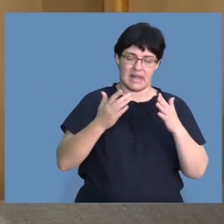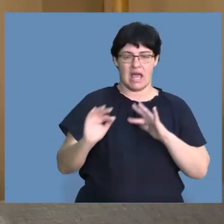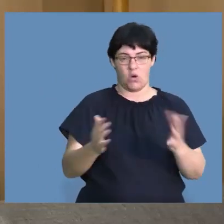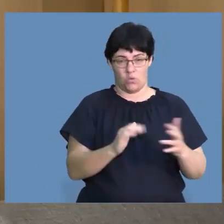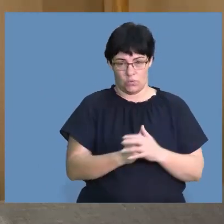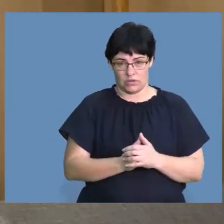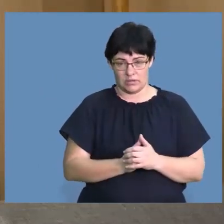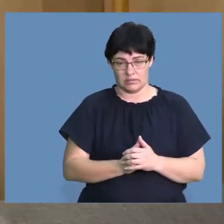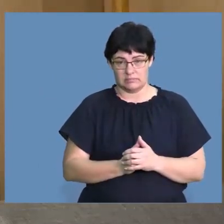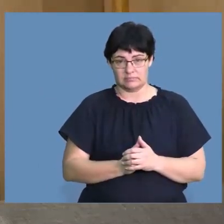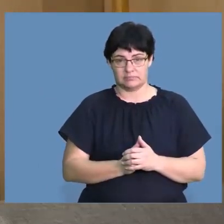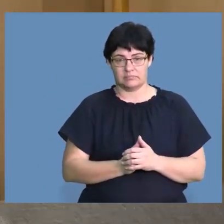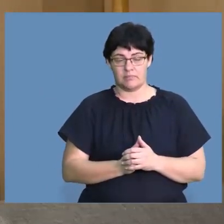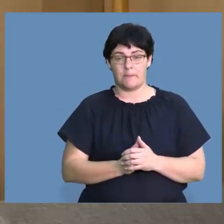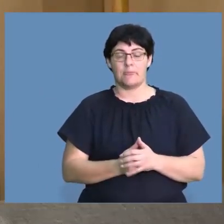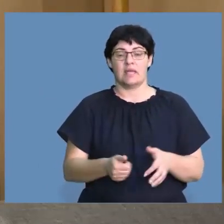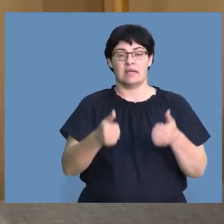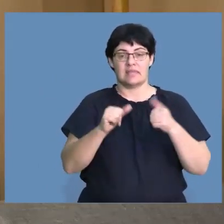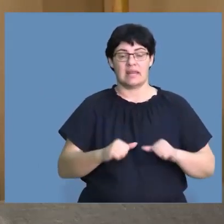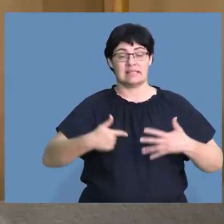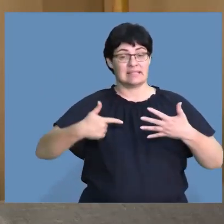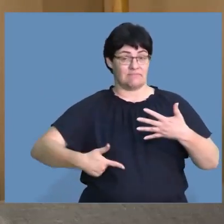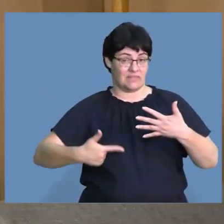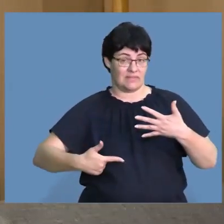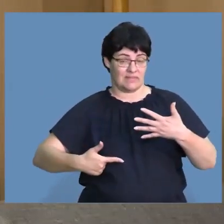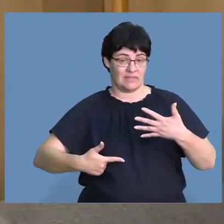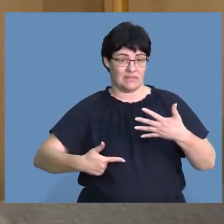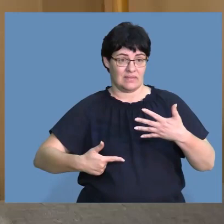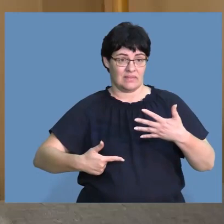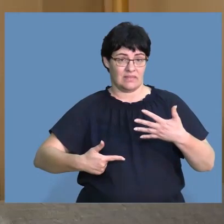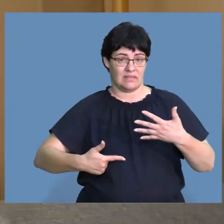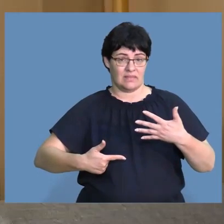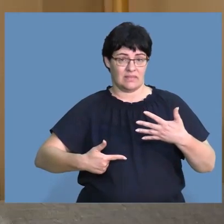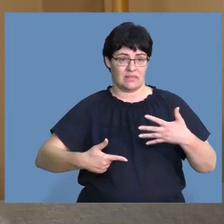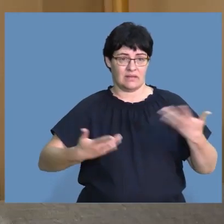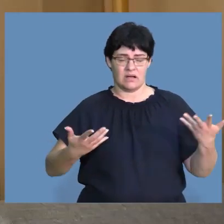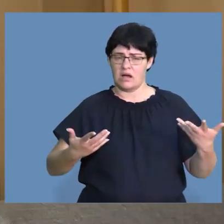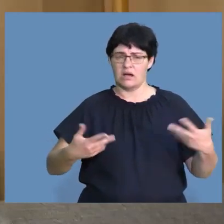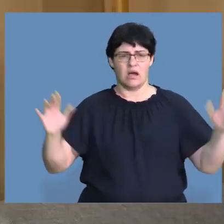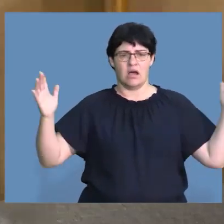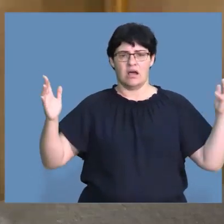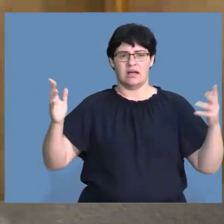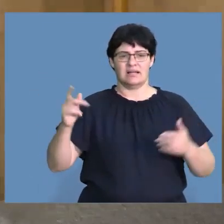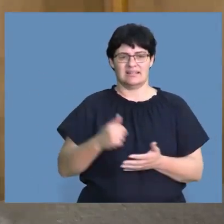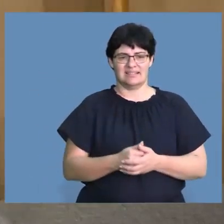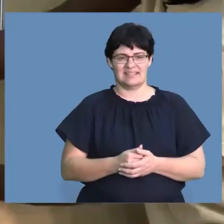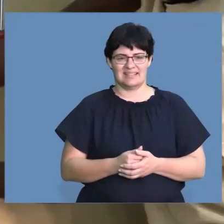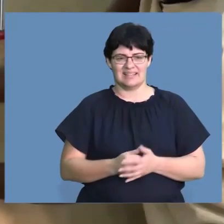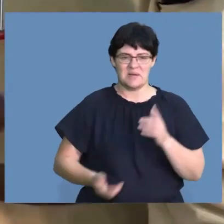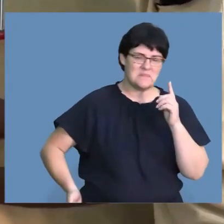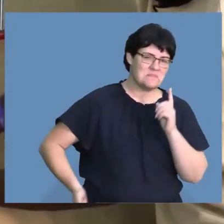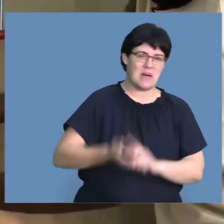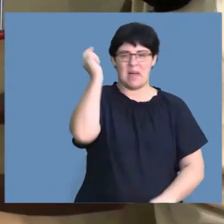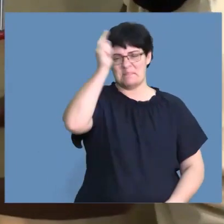the study pathways in your brain. Then the 7th one is tick it off. Yes, to show that